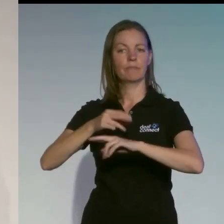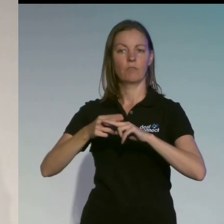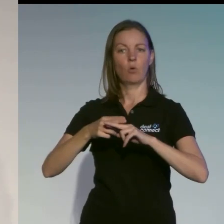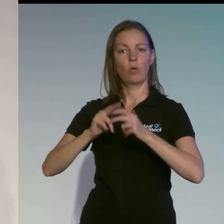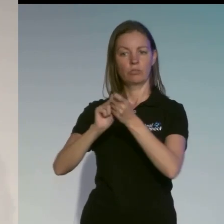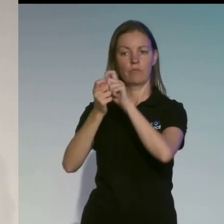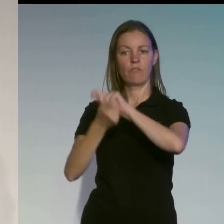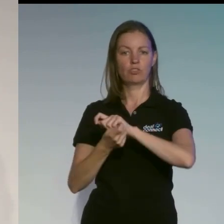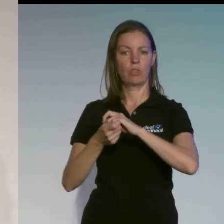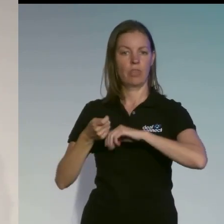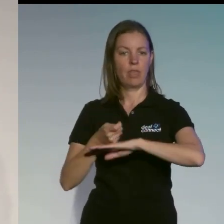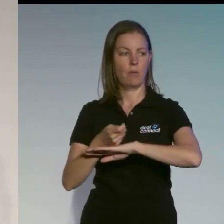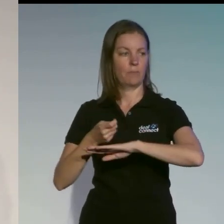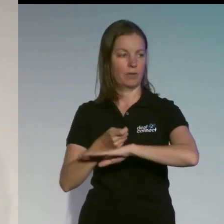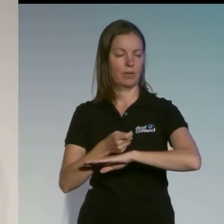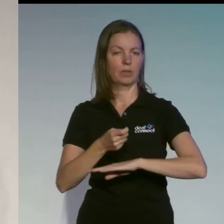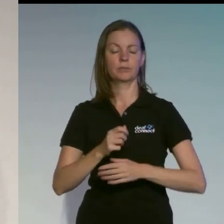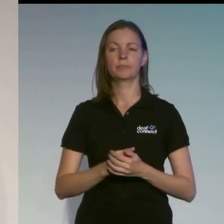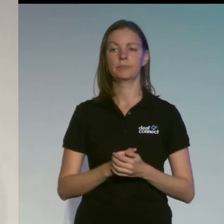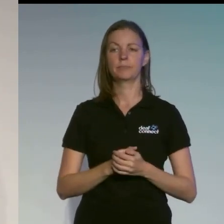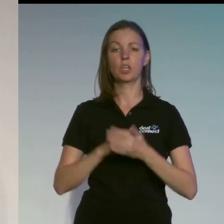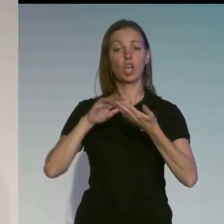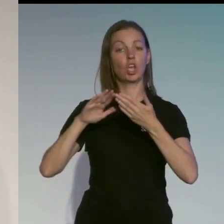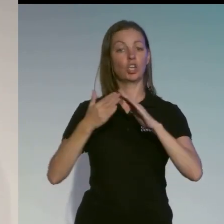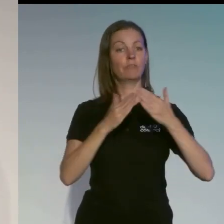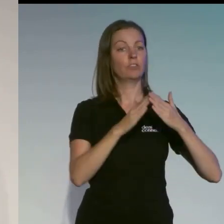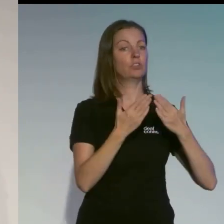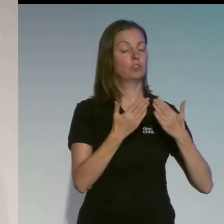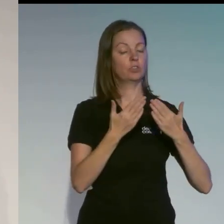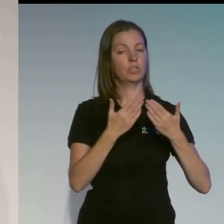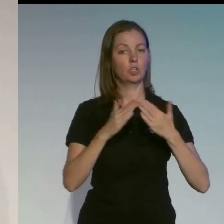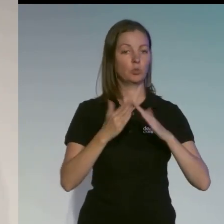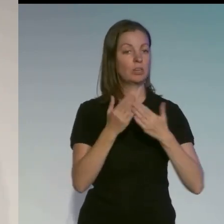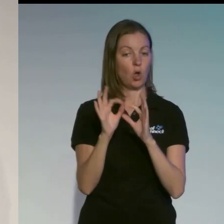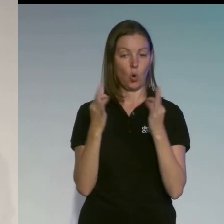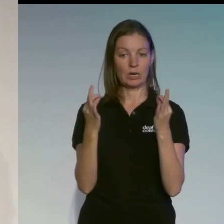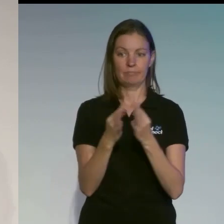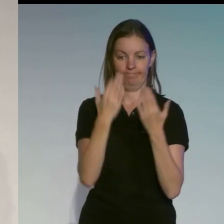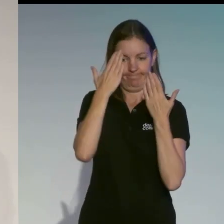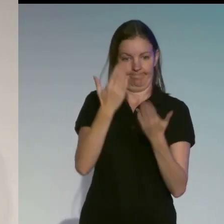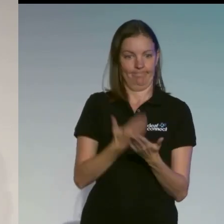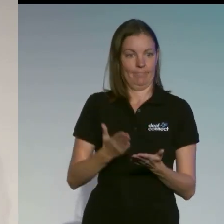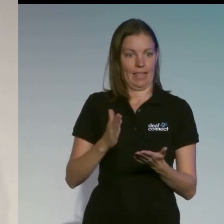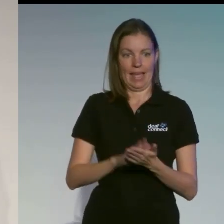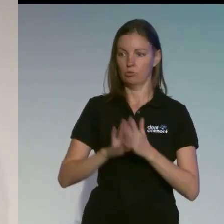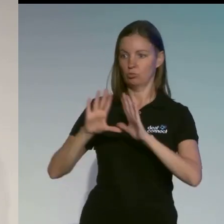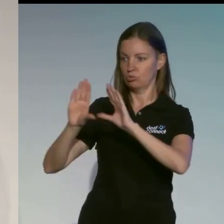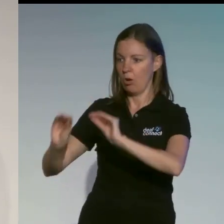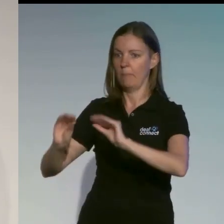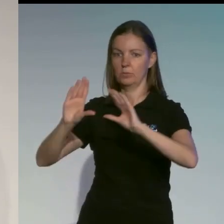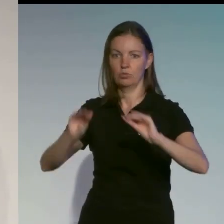community organization don't know how to deal with that problem to stop conversion